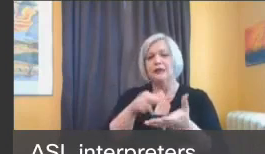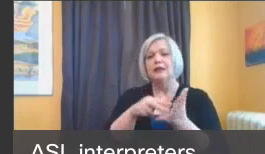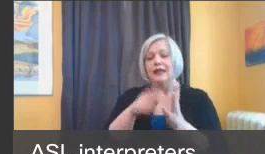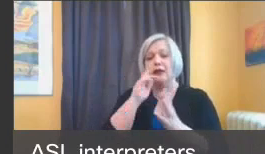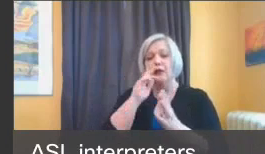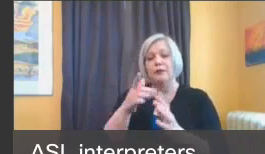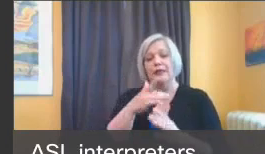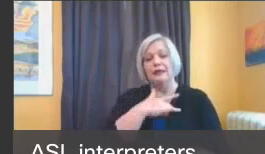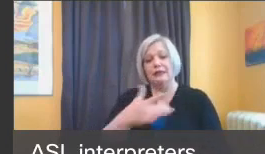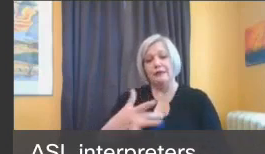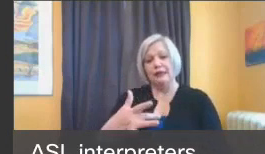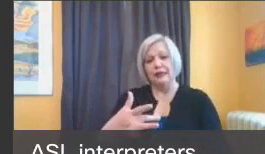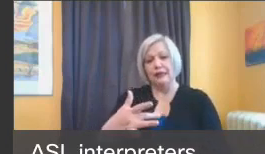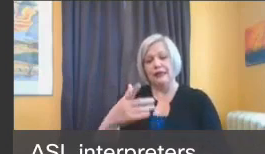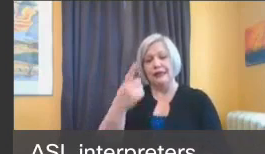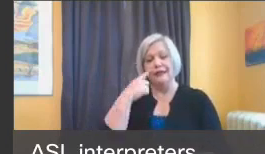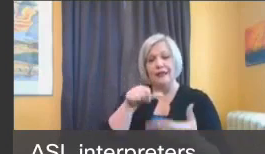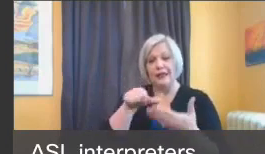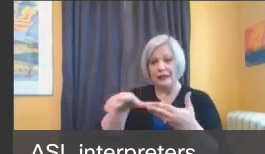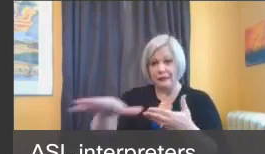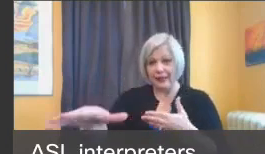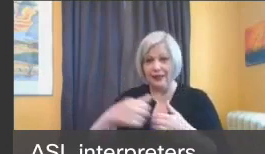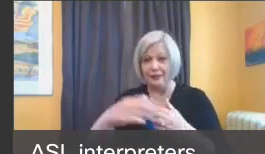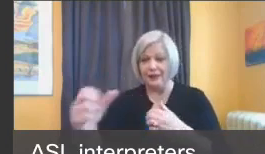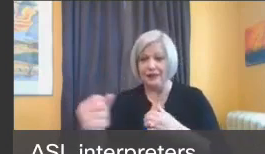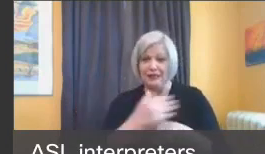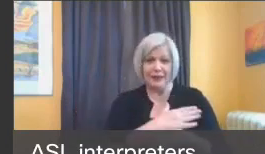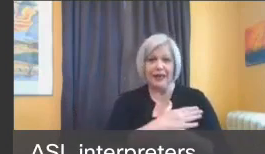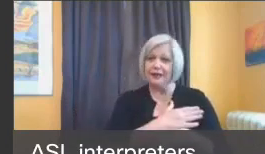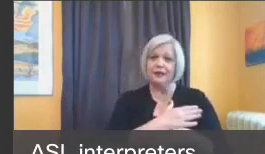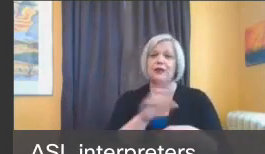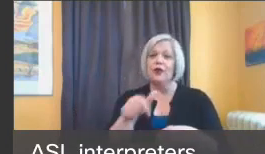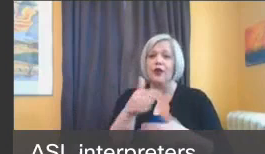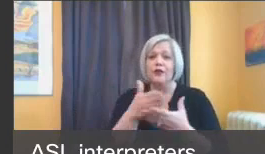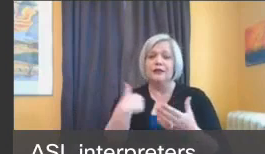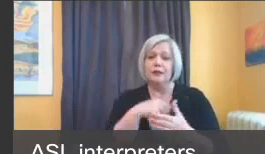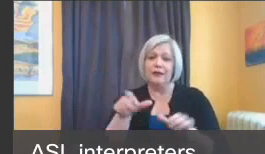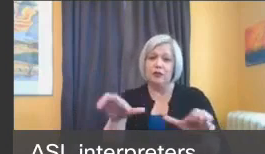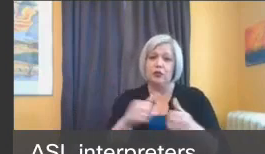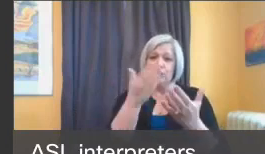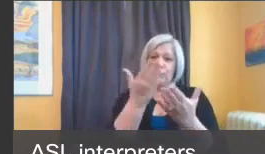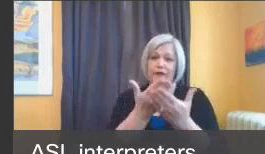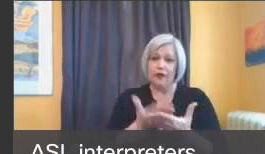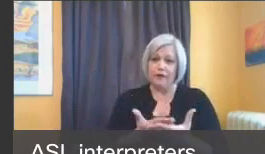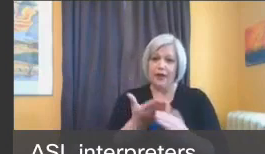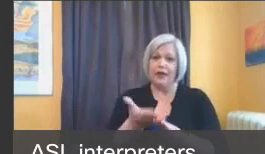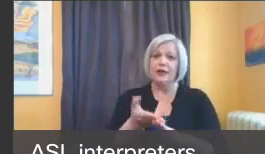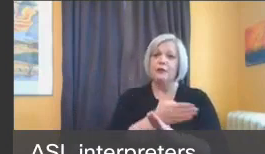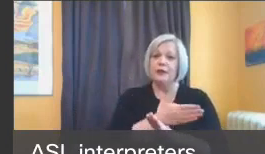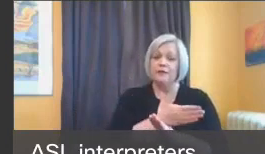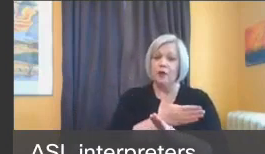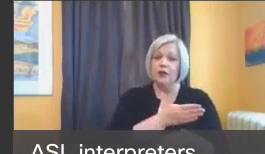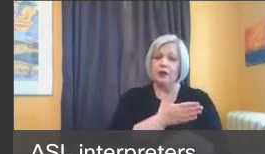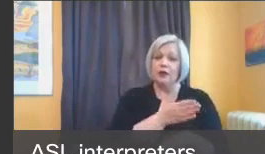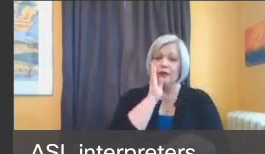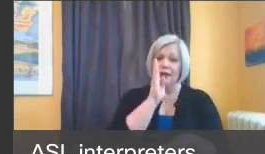mail from that person. So we do have other steps that we take in terms of verifying before they would